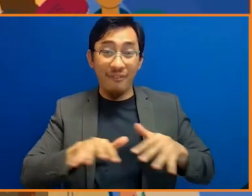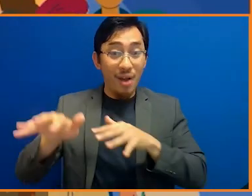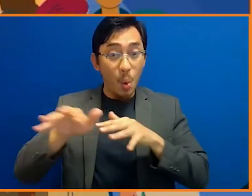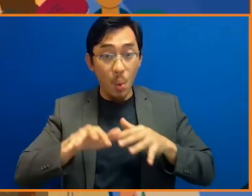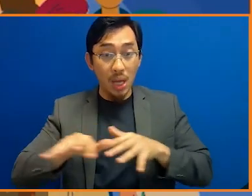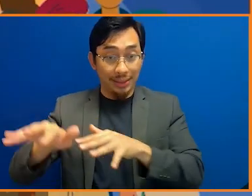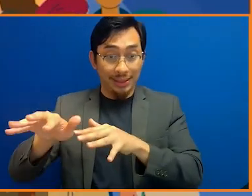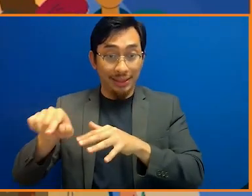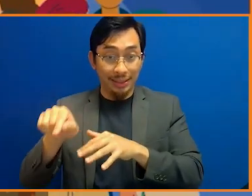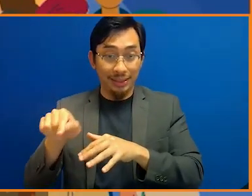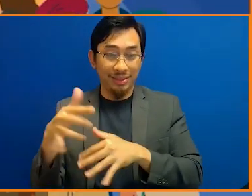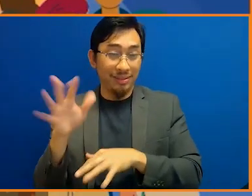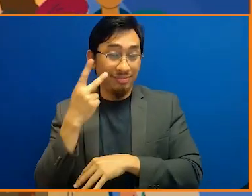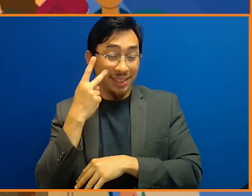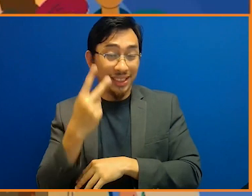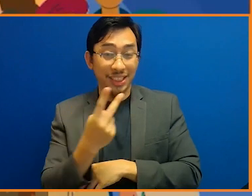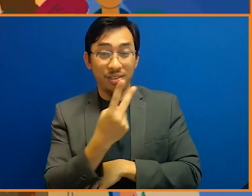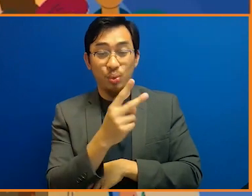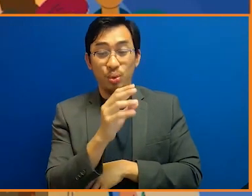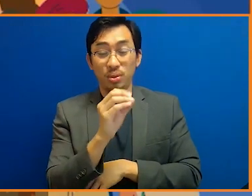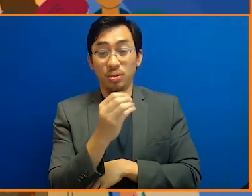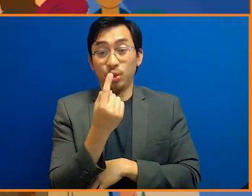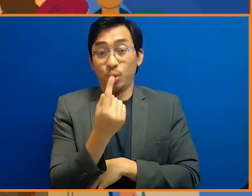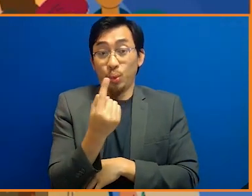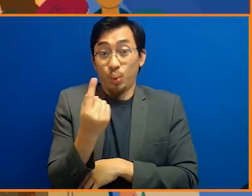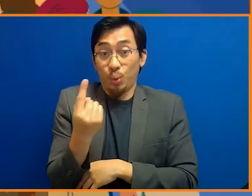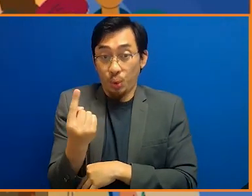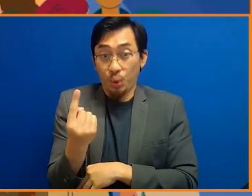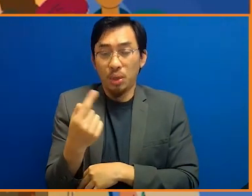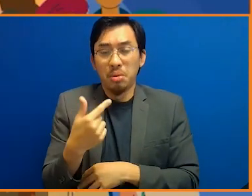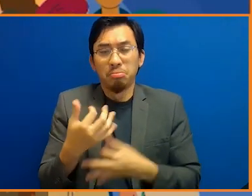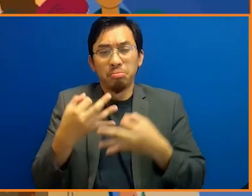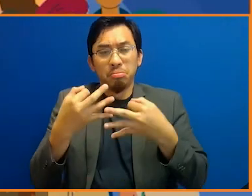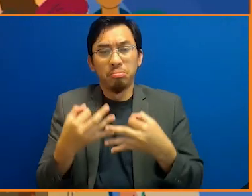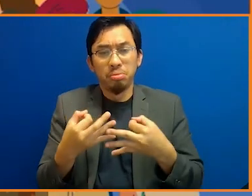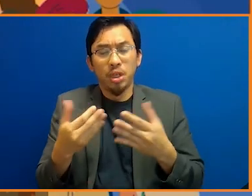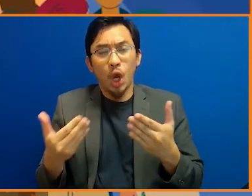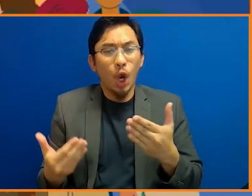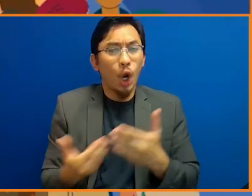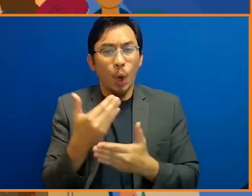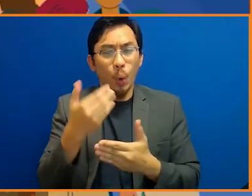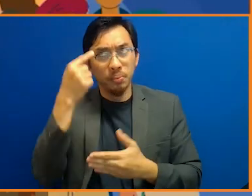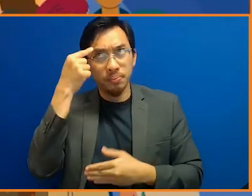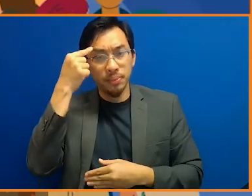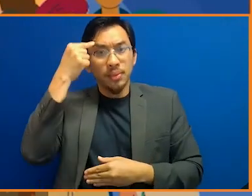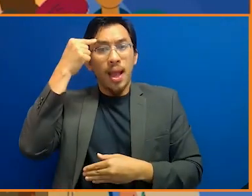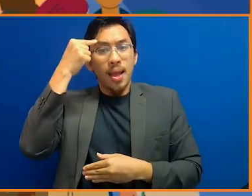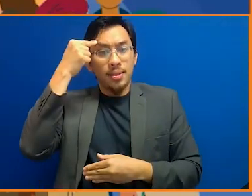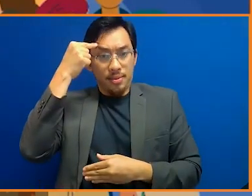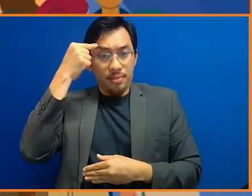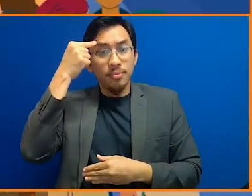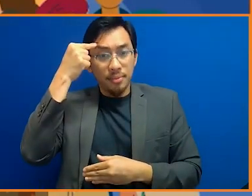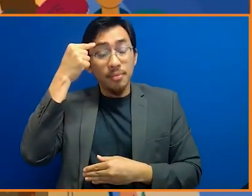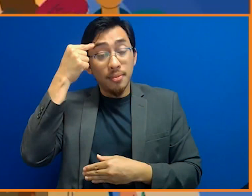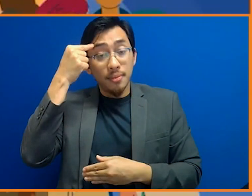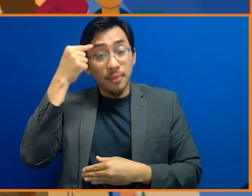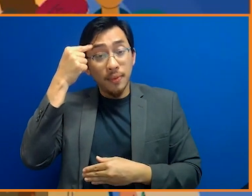the evacuation itself, since 2011 we have decided